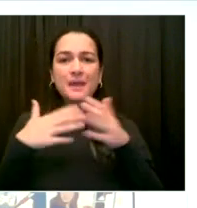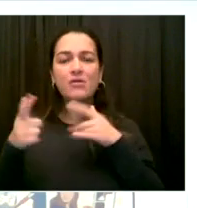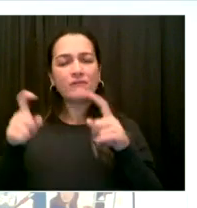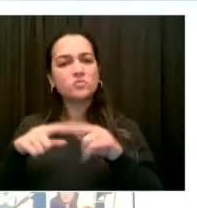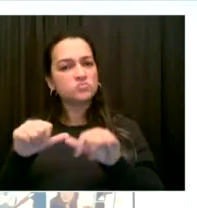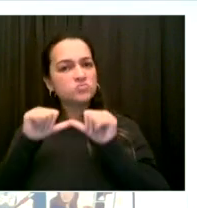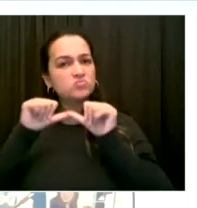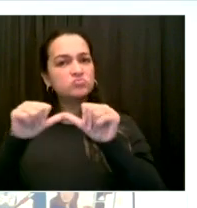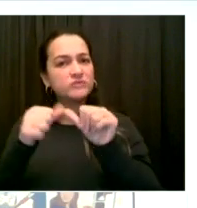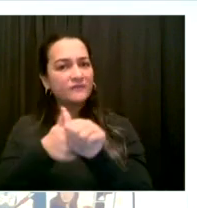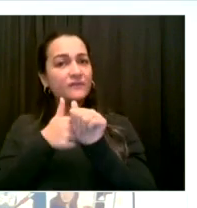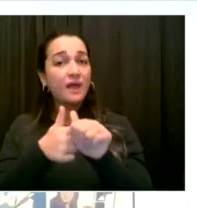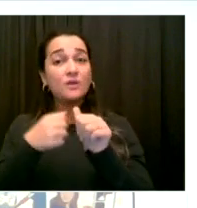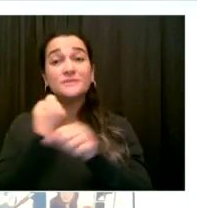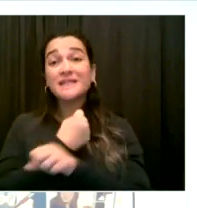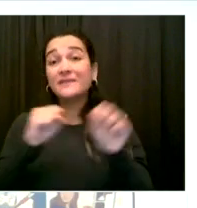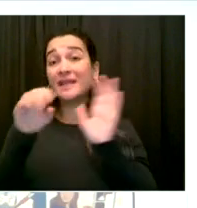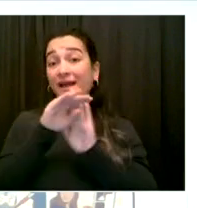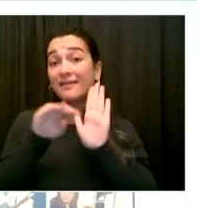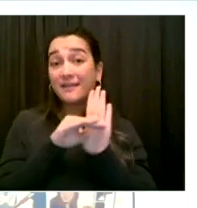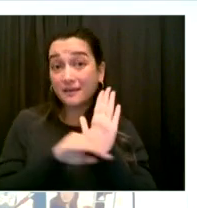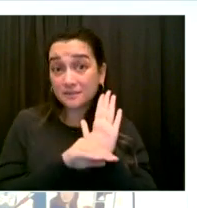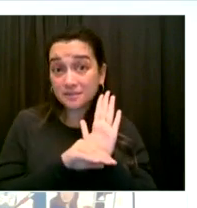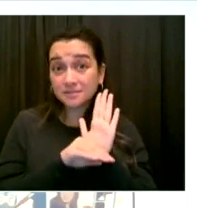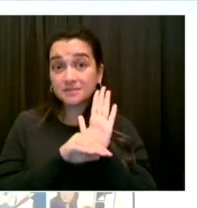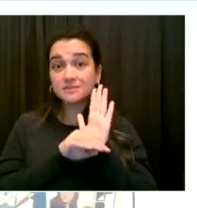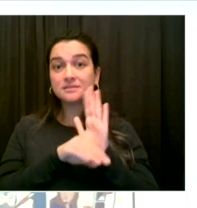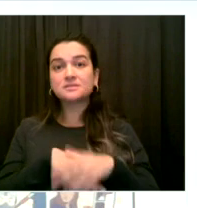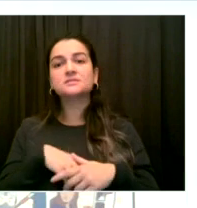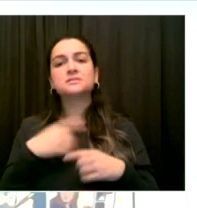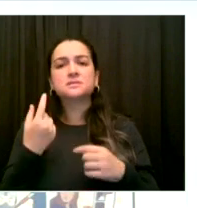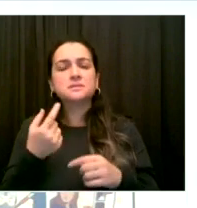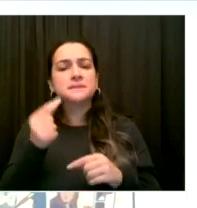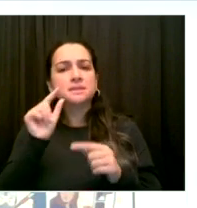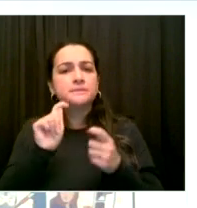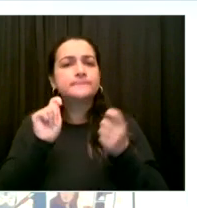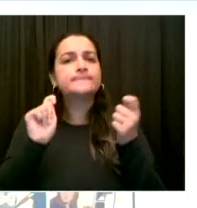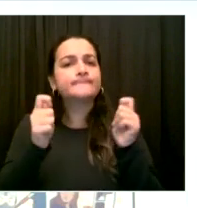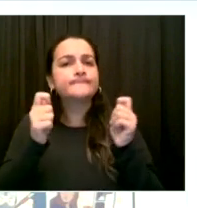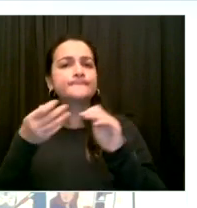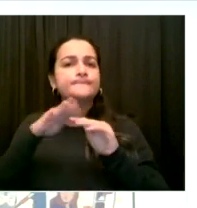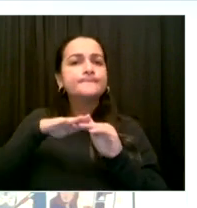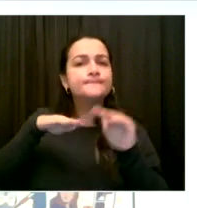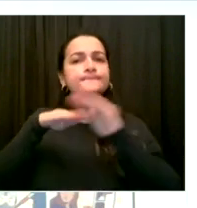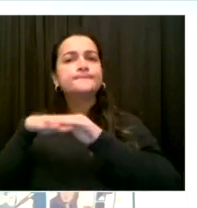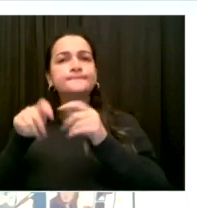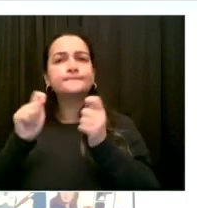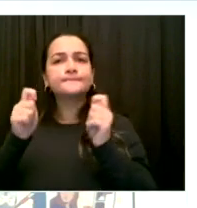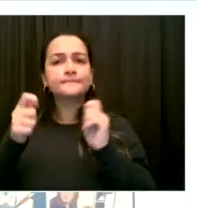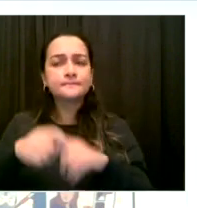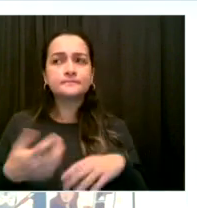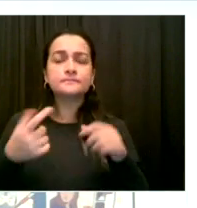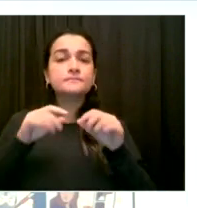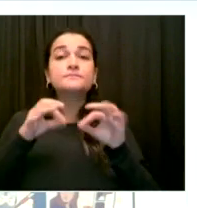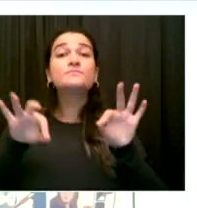using the interventions that we know have worked, for example, masking and distancing, ensuring that we